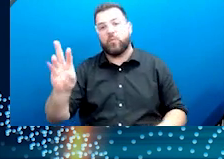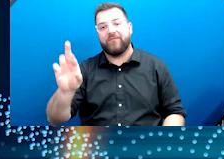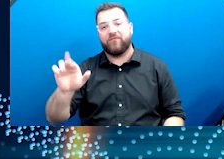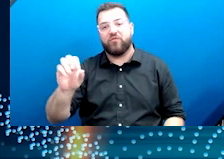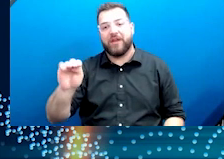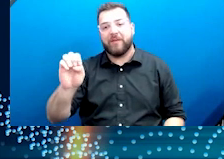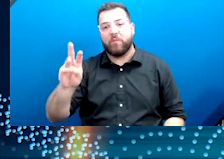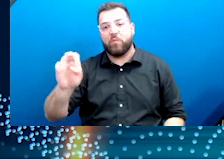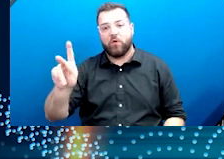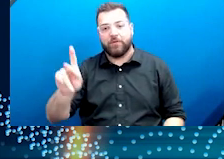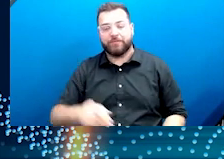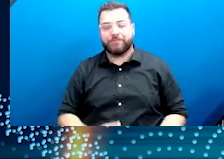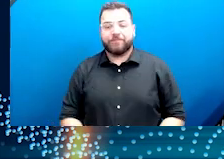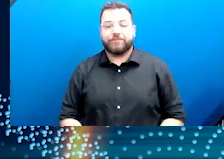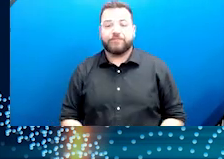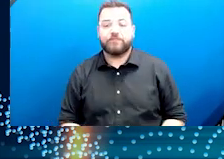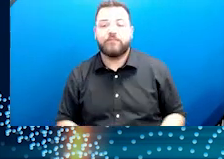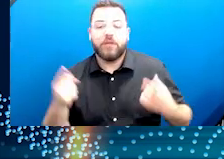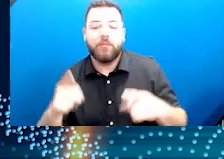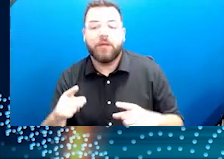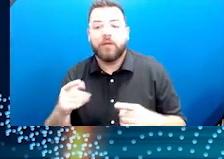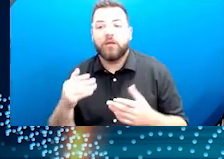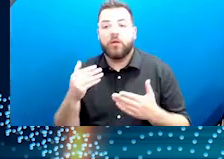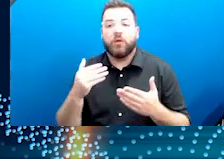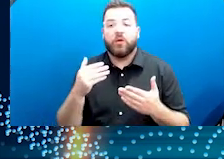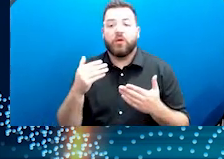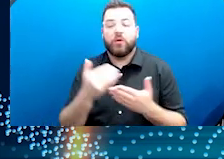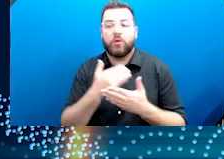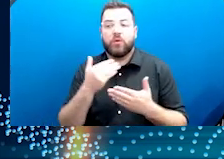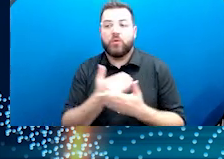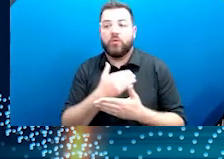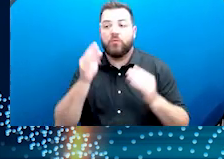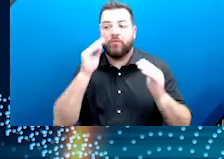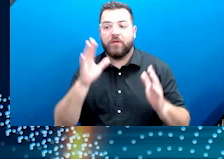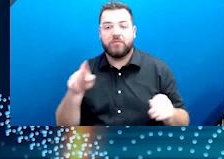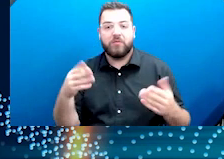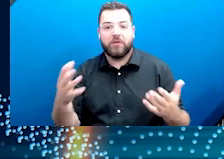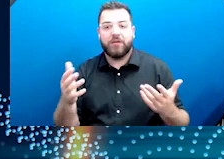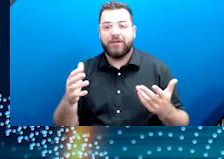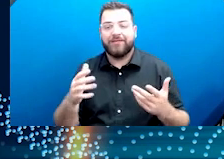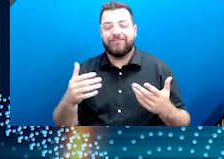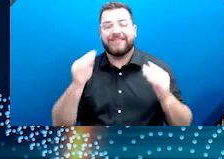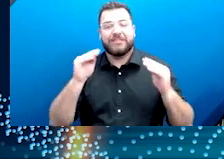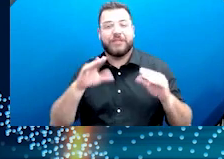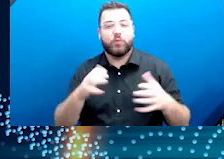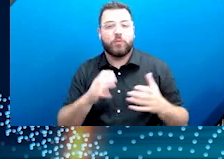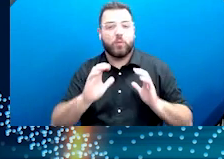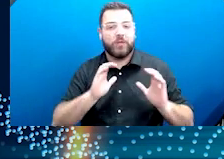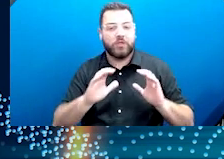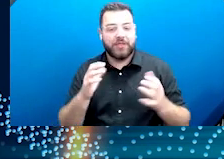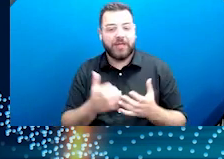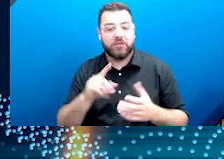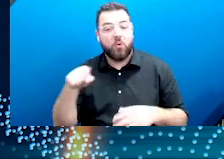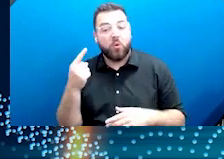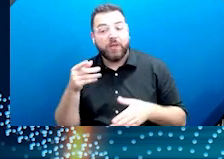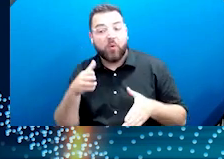was giving us assignments in my group communications course that had nothing to do with group communications. And one of the only ways I could